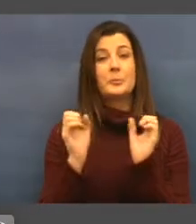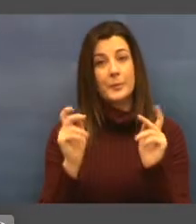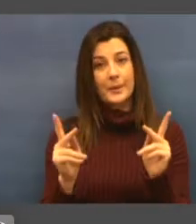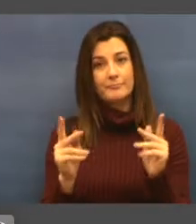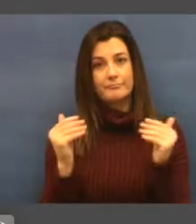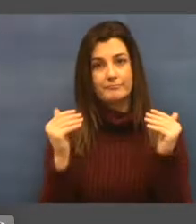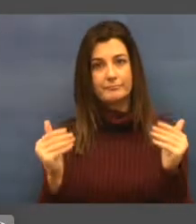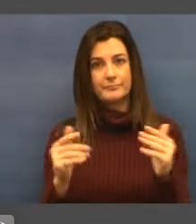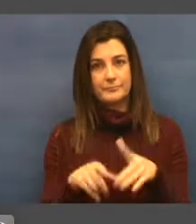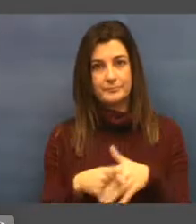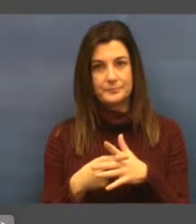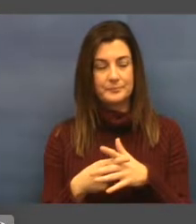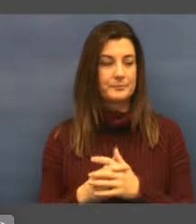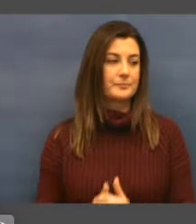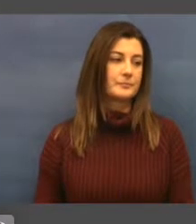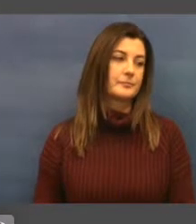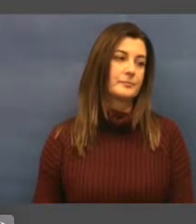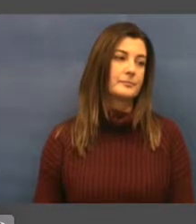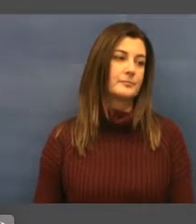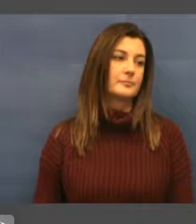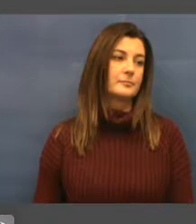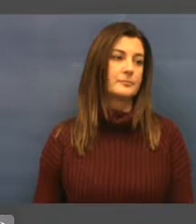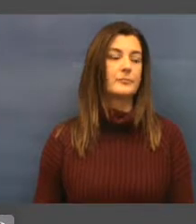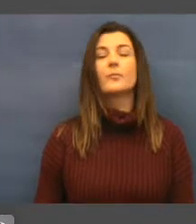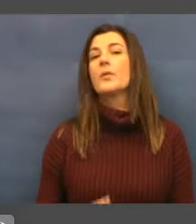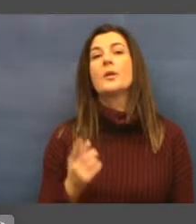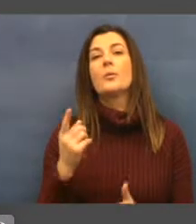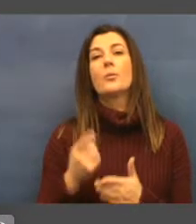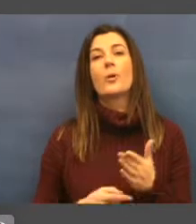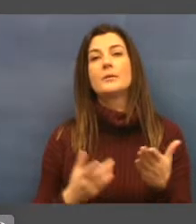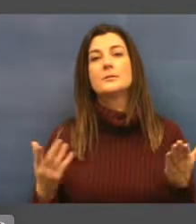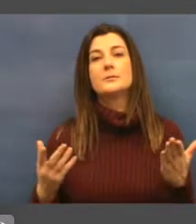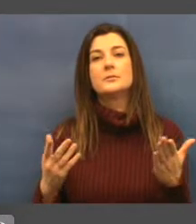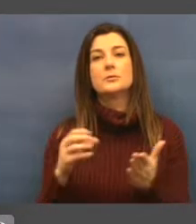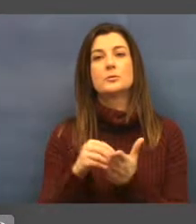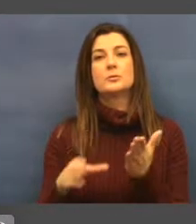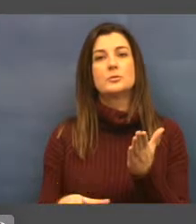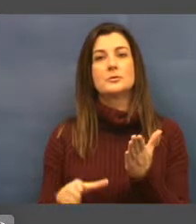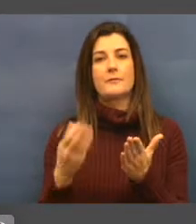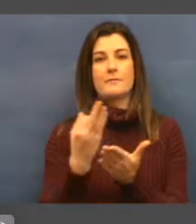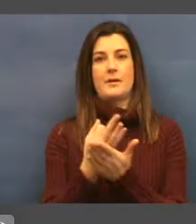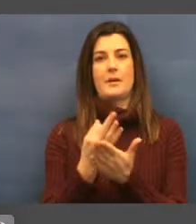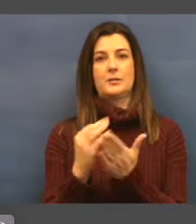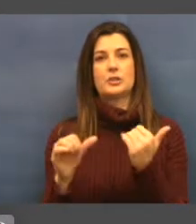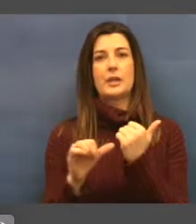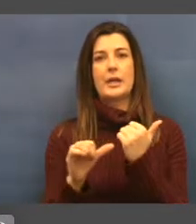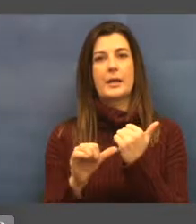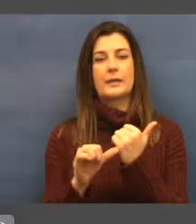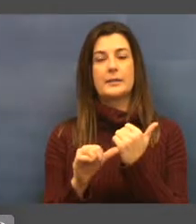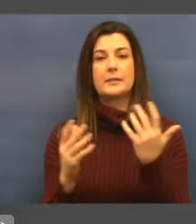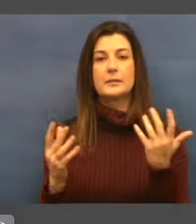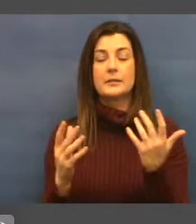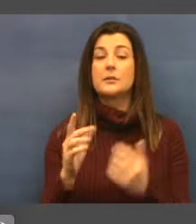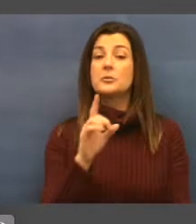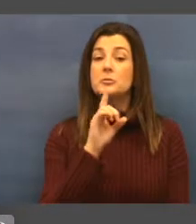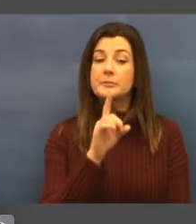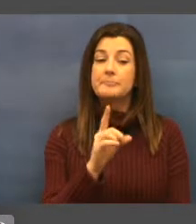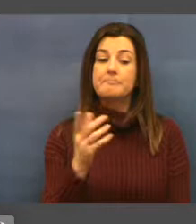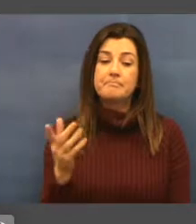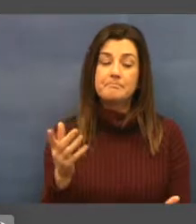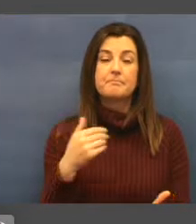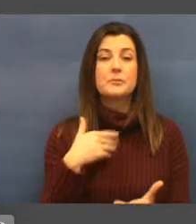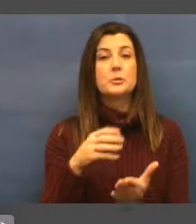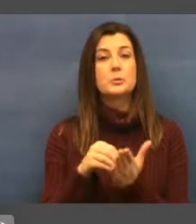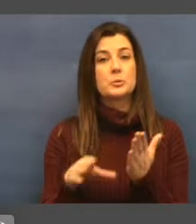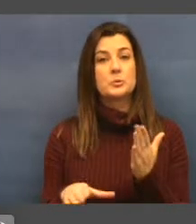Okay, let's get into it. What is student financial aid? So essentially,